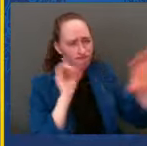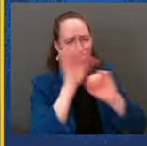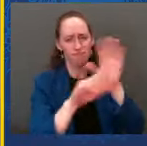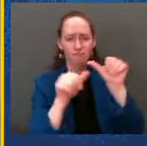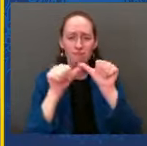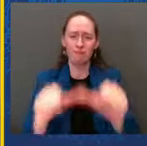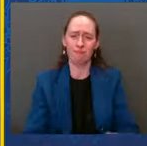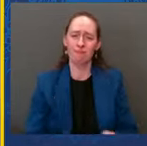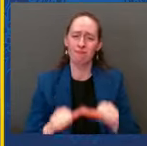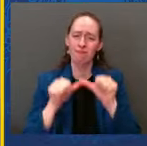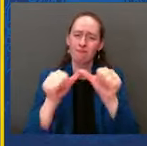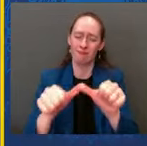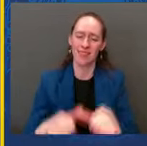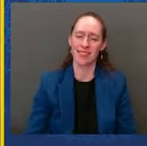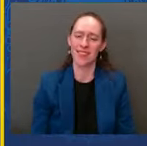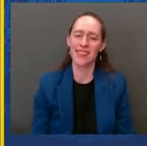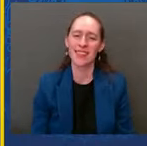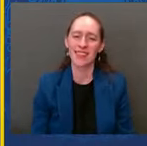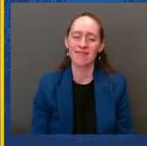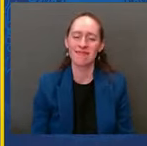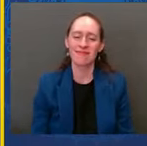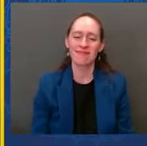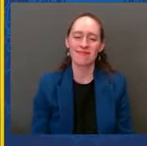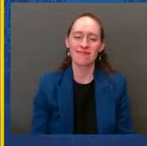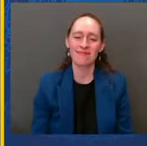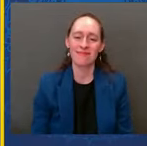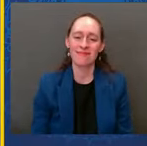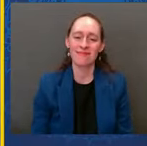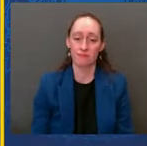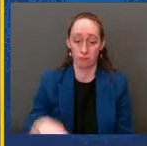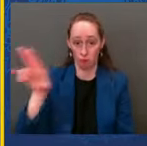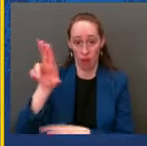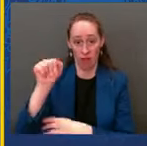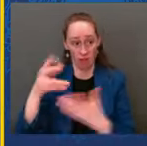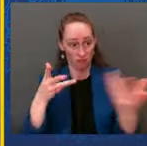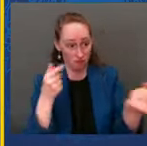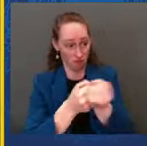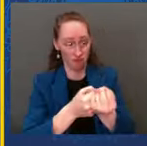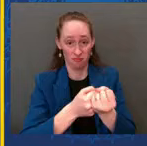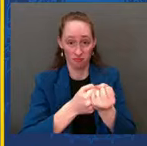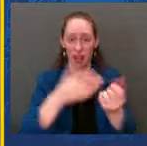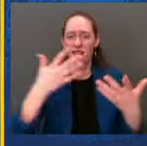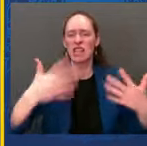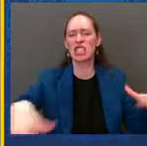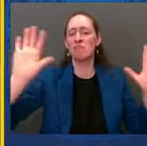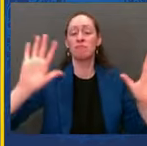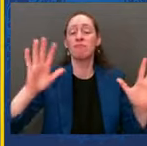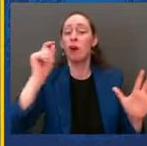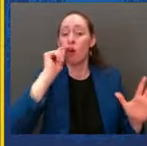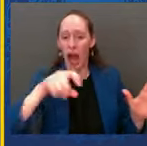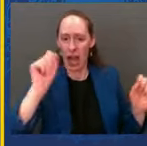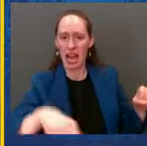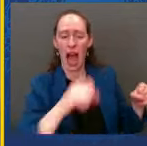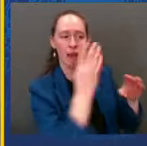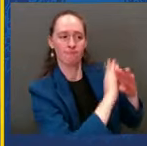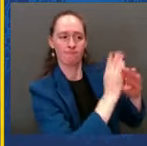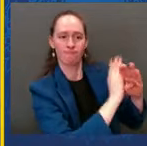fighting. And others are also providing support, because this is the role of NATO,